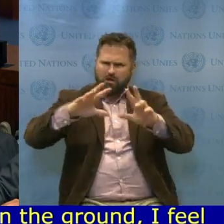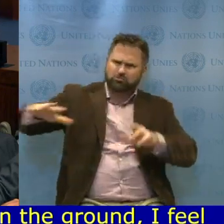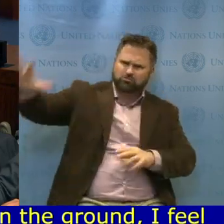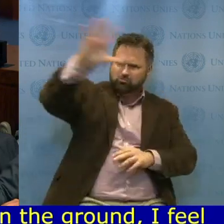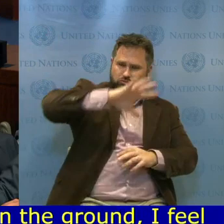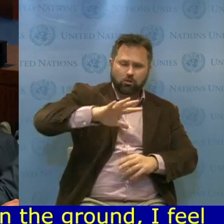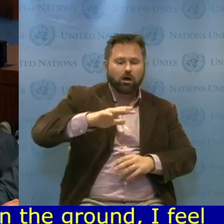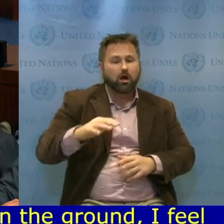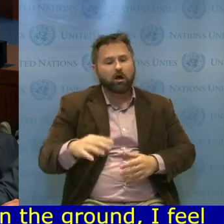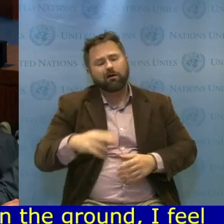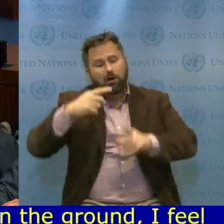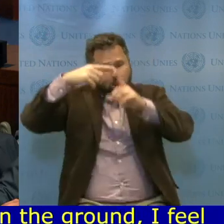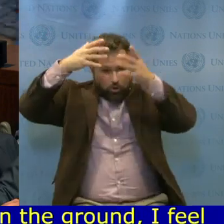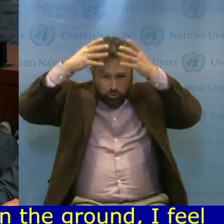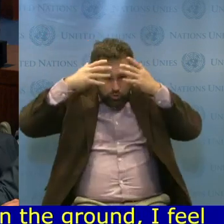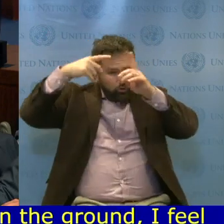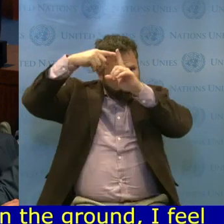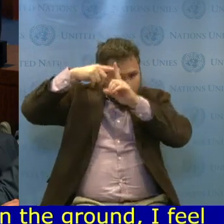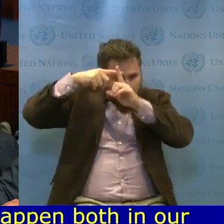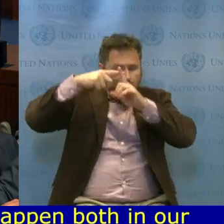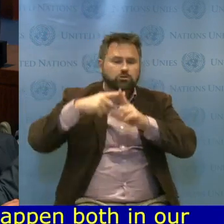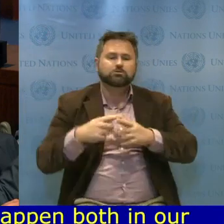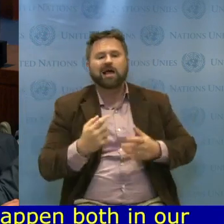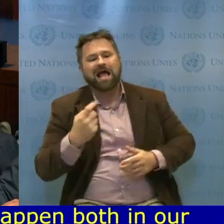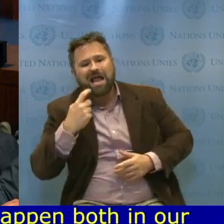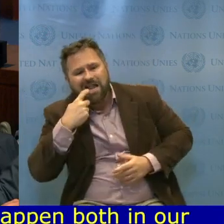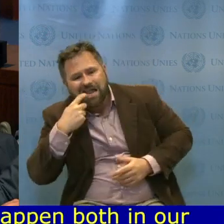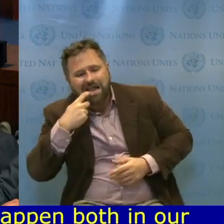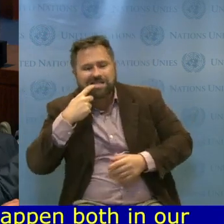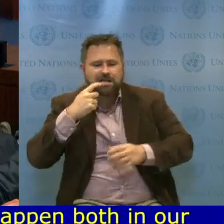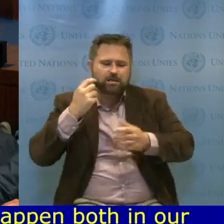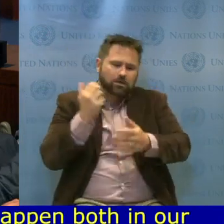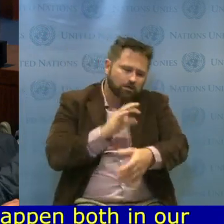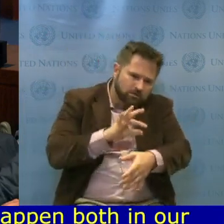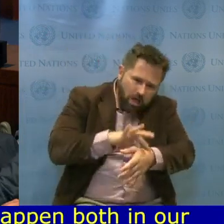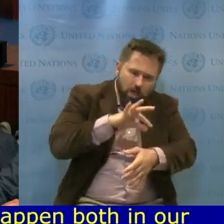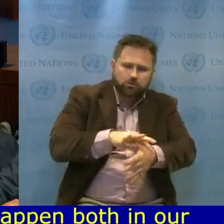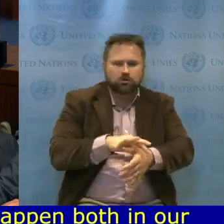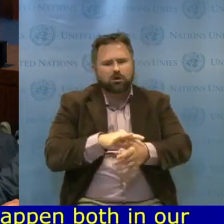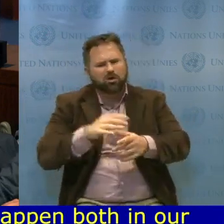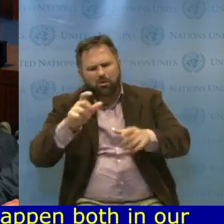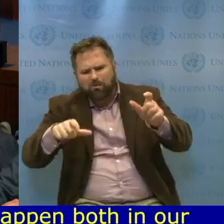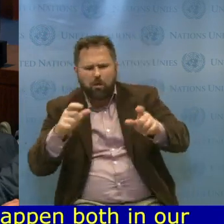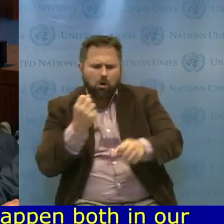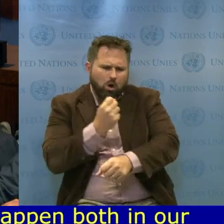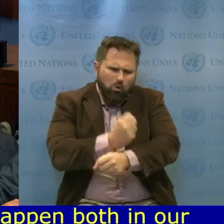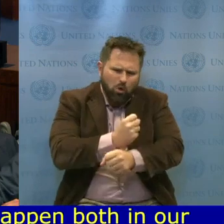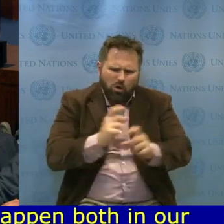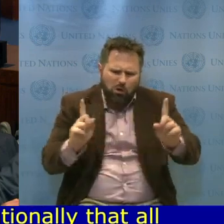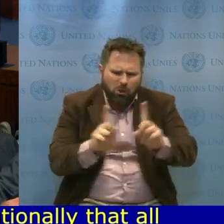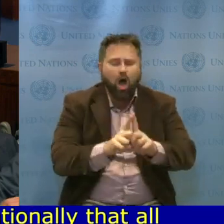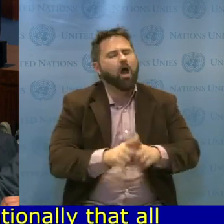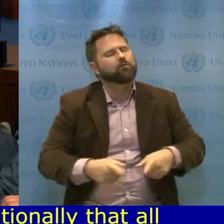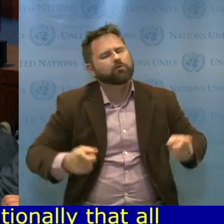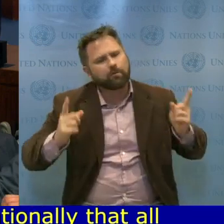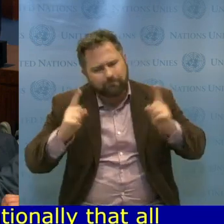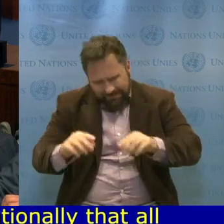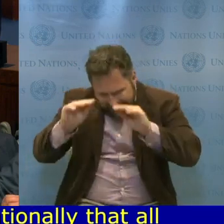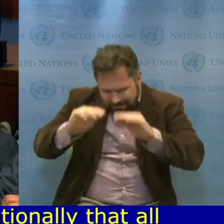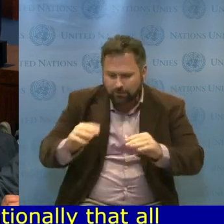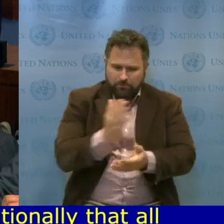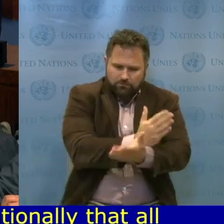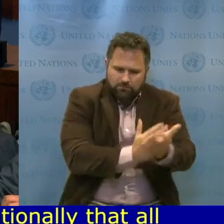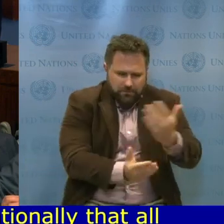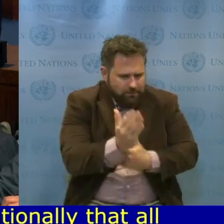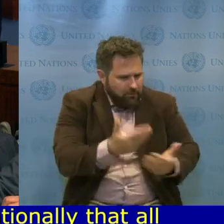doctors, dentists, personal assistants, etc., are trained on disability matters while they're training in